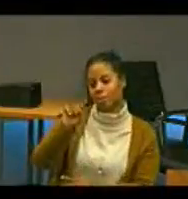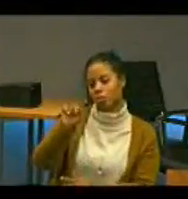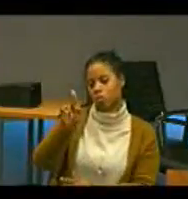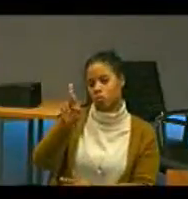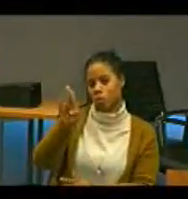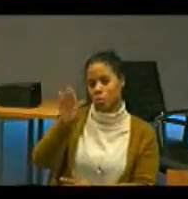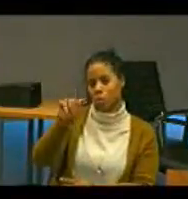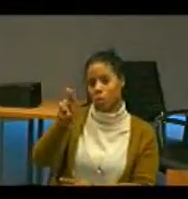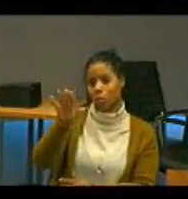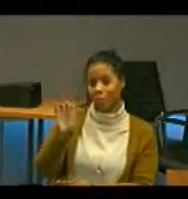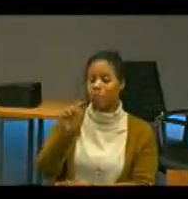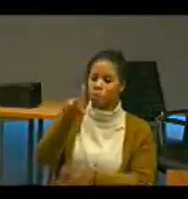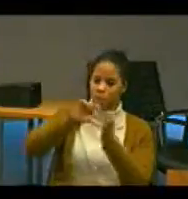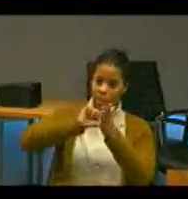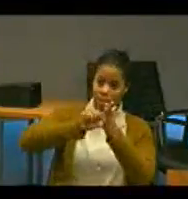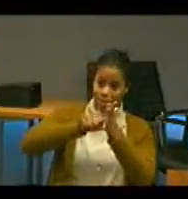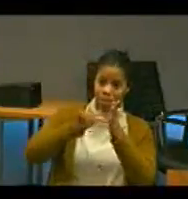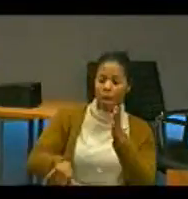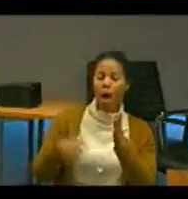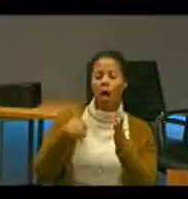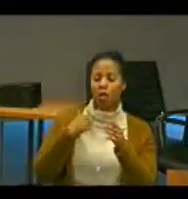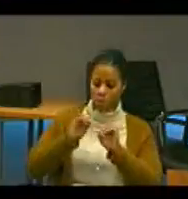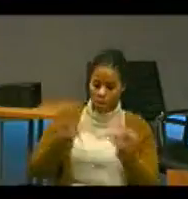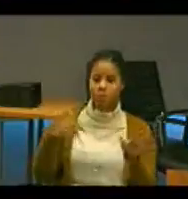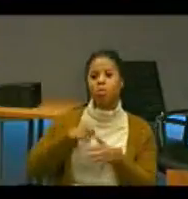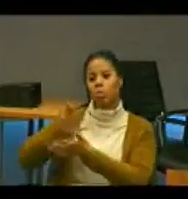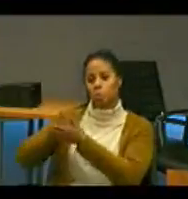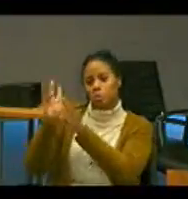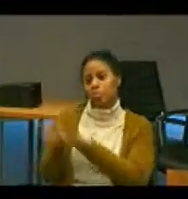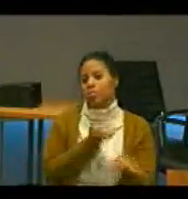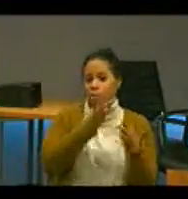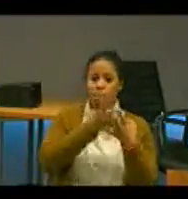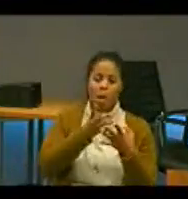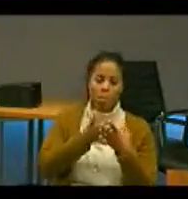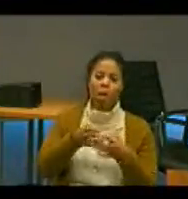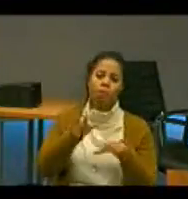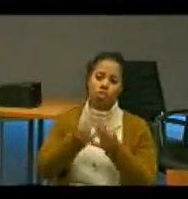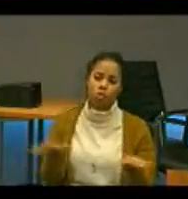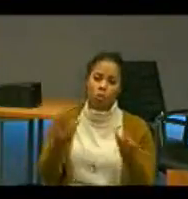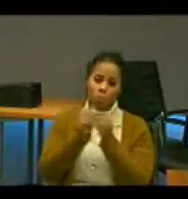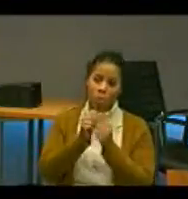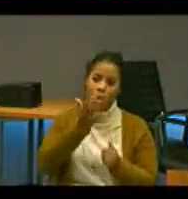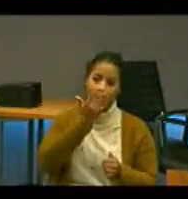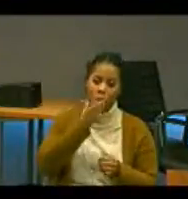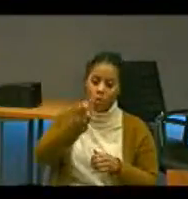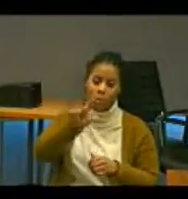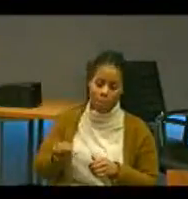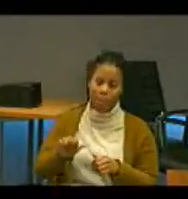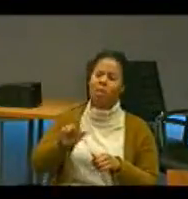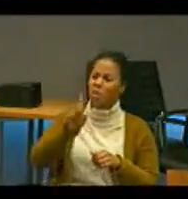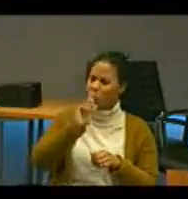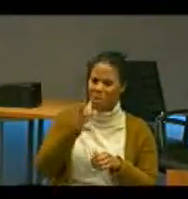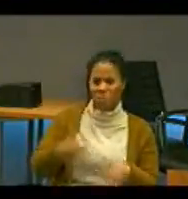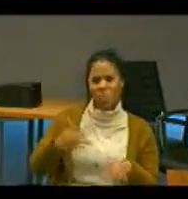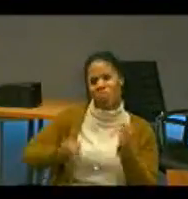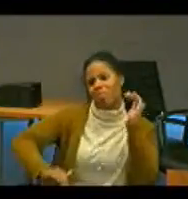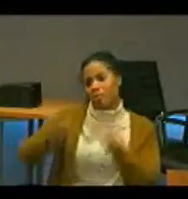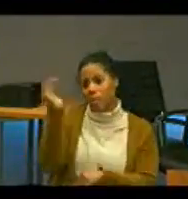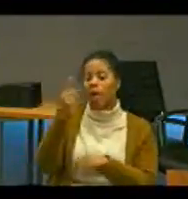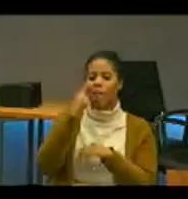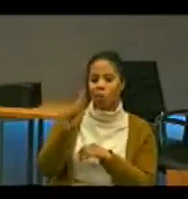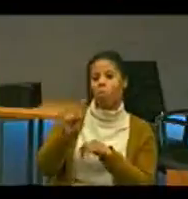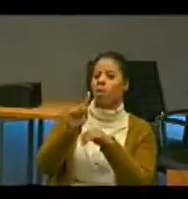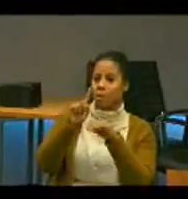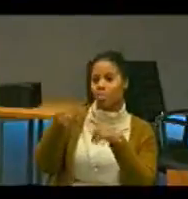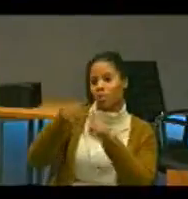disability identification, I'm asserting that the school-to-prison pipeline for children of color with disabilities spans both our general and special education